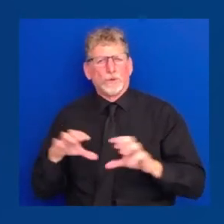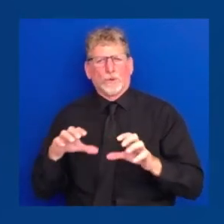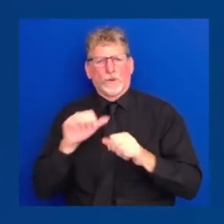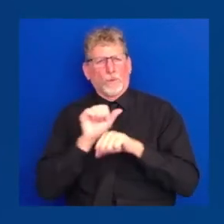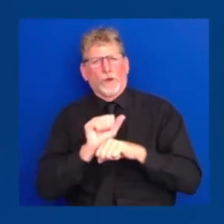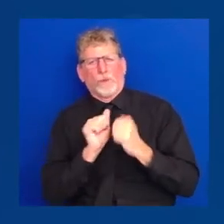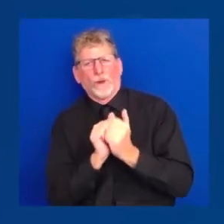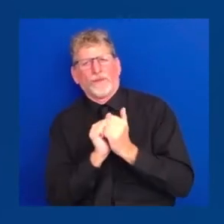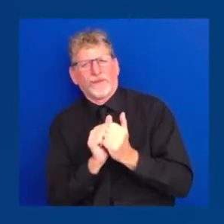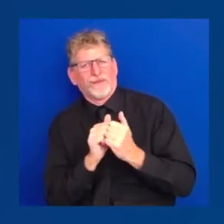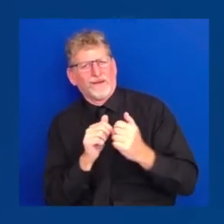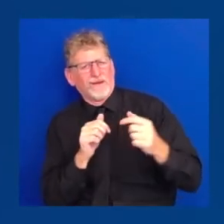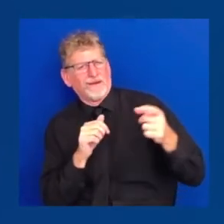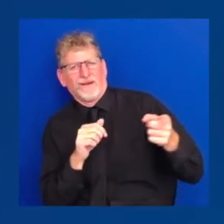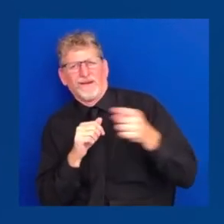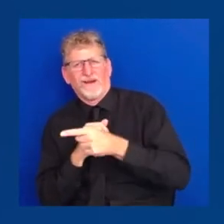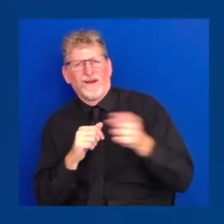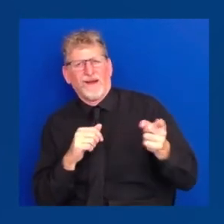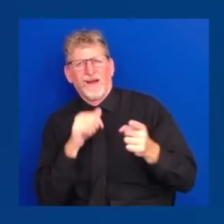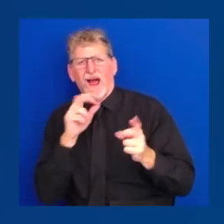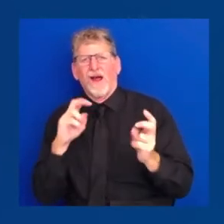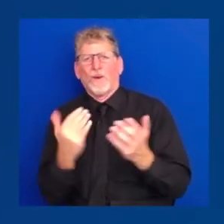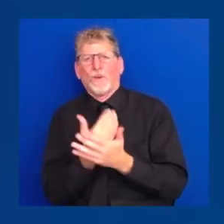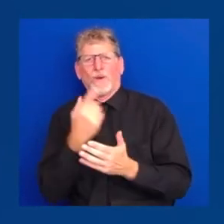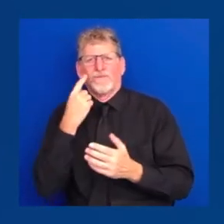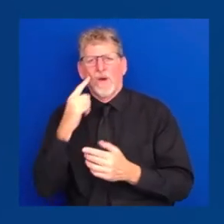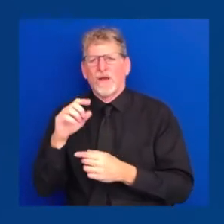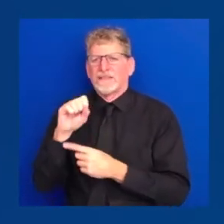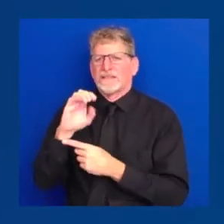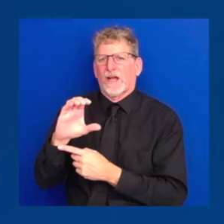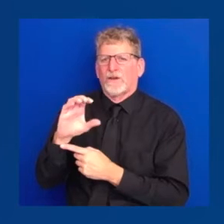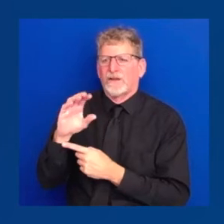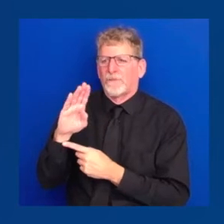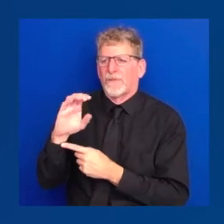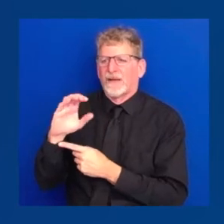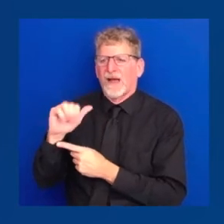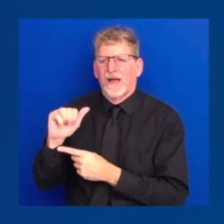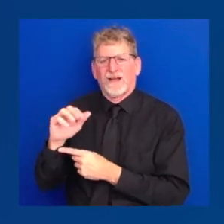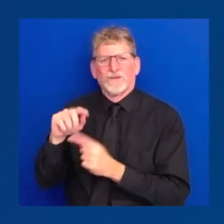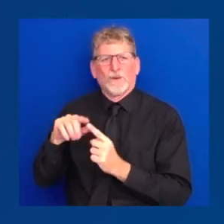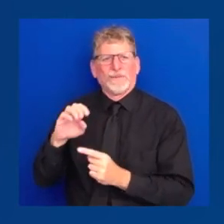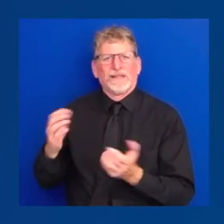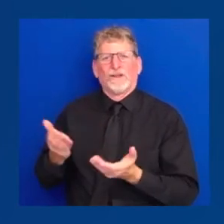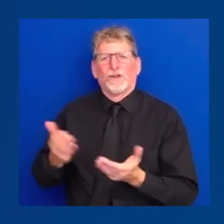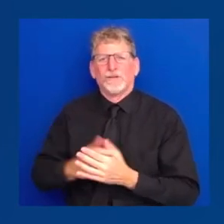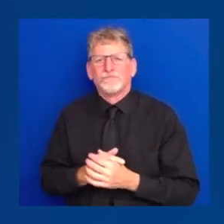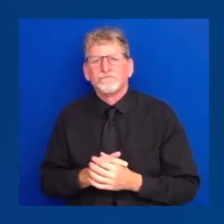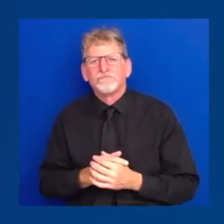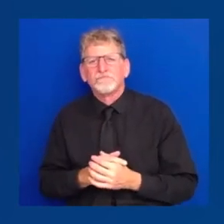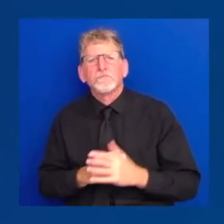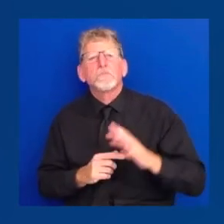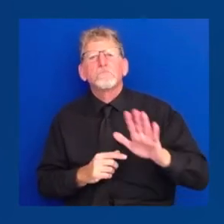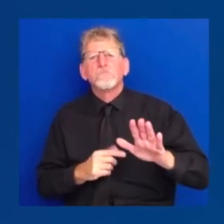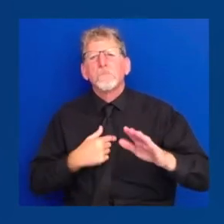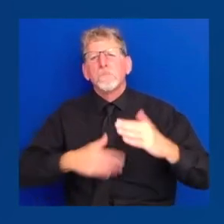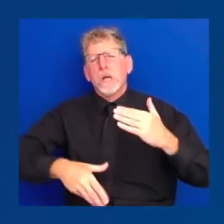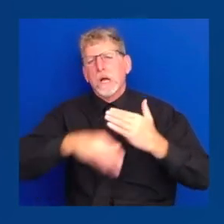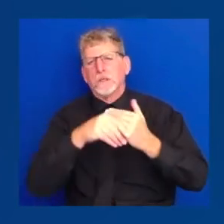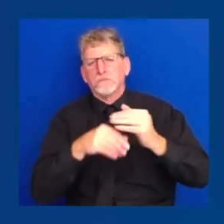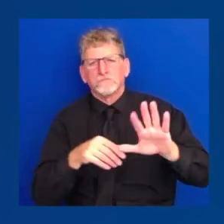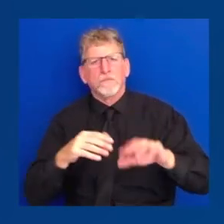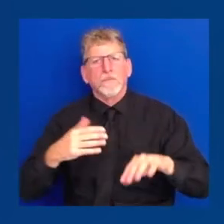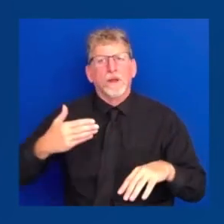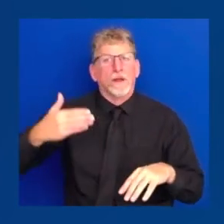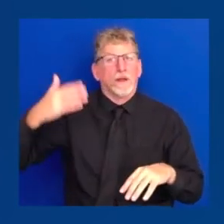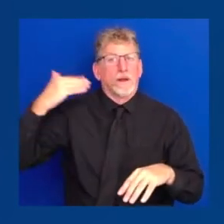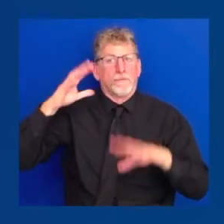weeks. Secretary Becerra? I'll only add that from the beginning, the President put together a team, and that's the way it's continued to work.